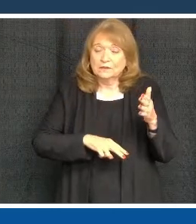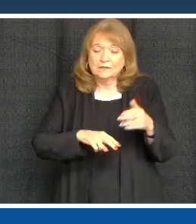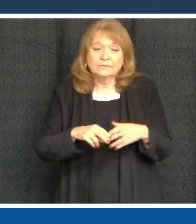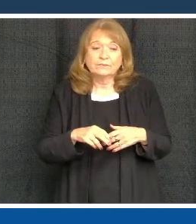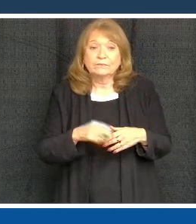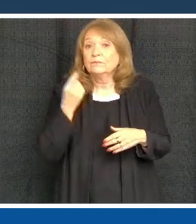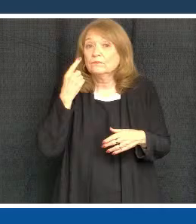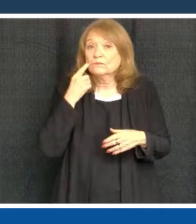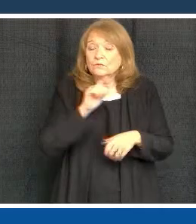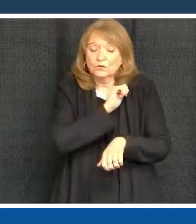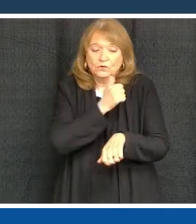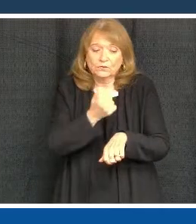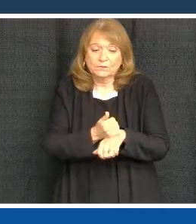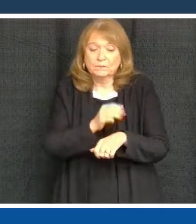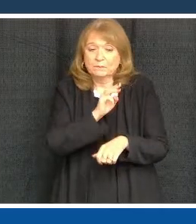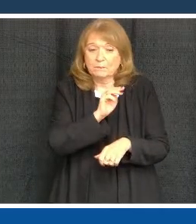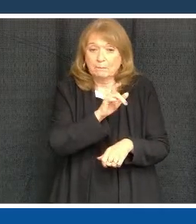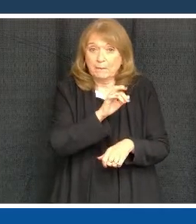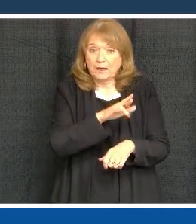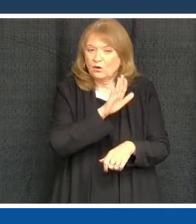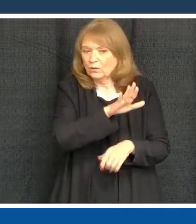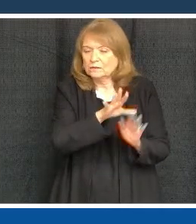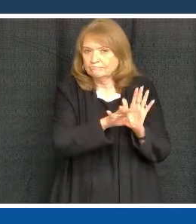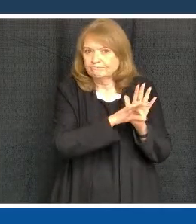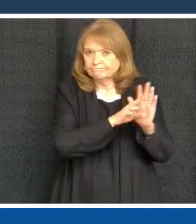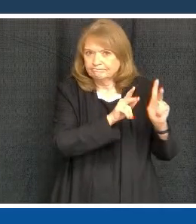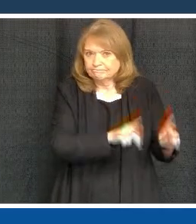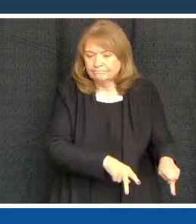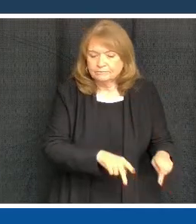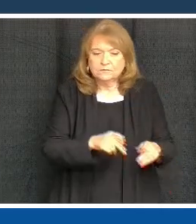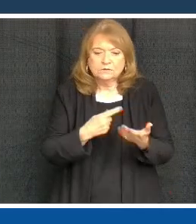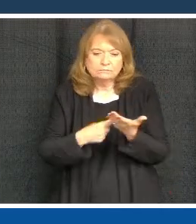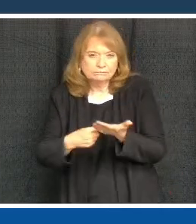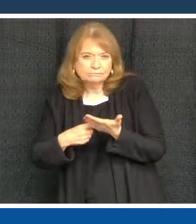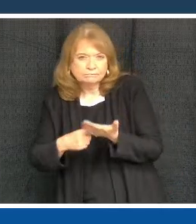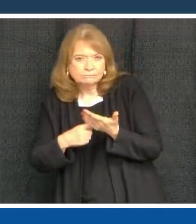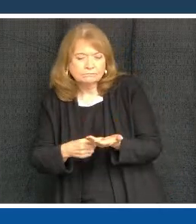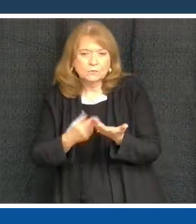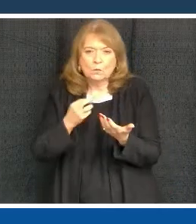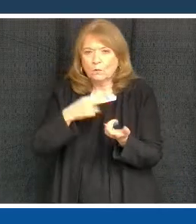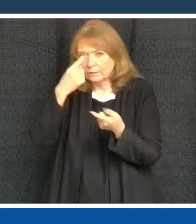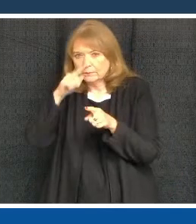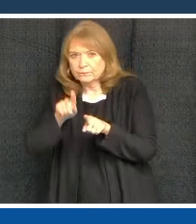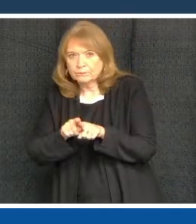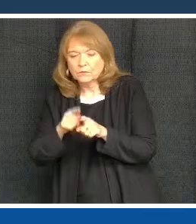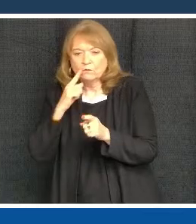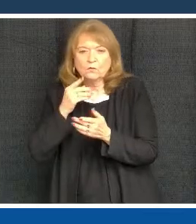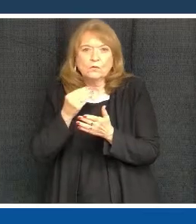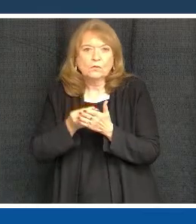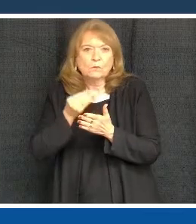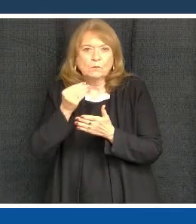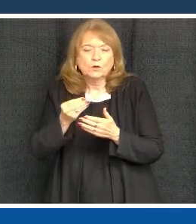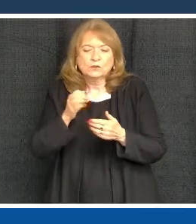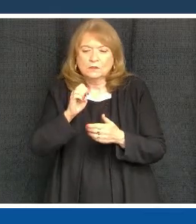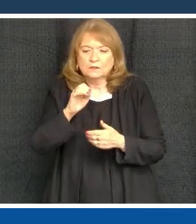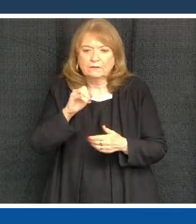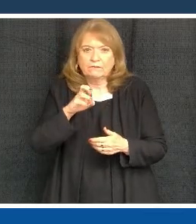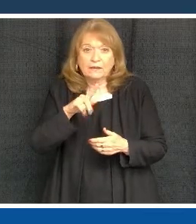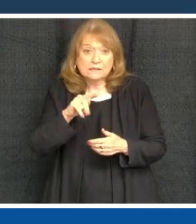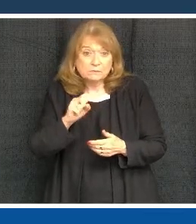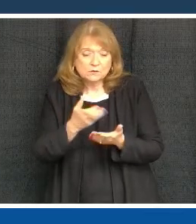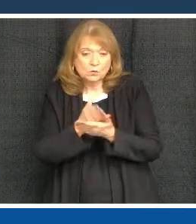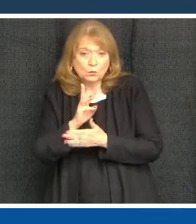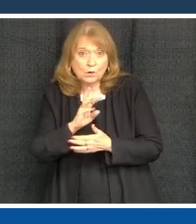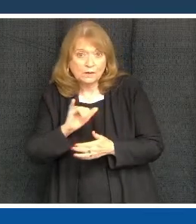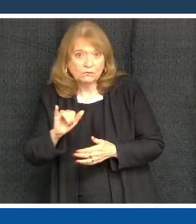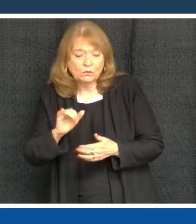ordinance authorizing the mayor or his designee to conduct negotiations and to enter into an agreement for the purchase of easements and/or rights-of-way, or